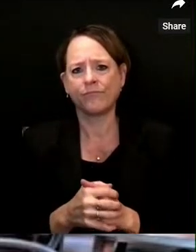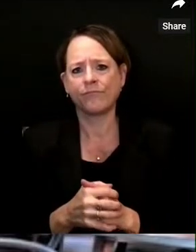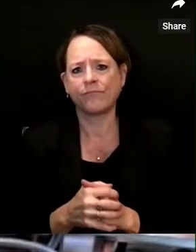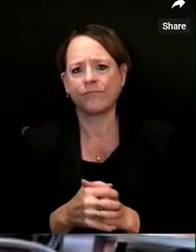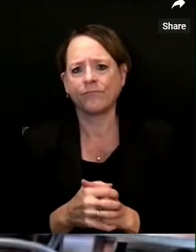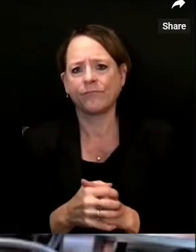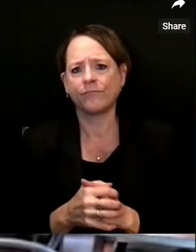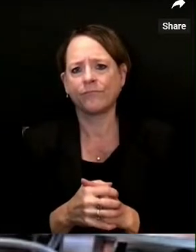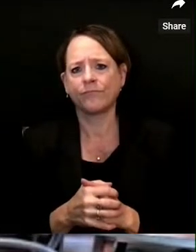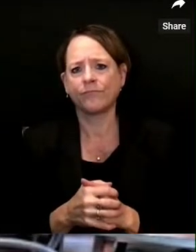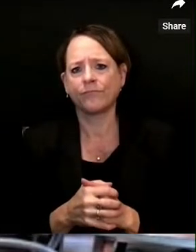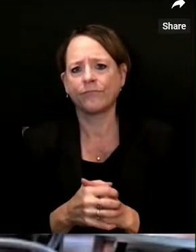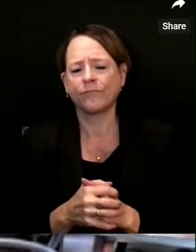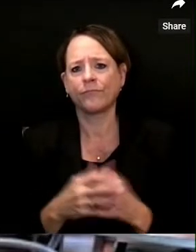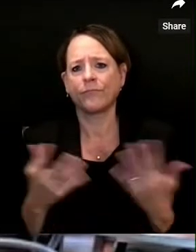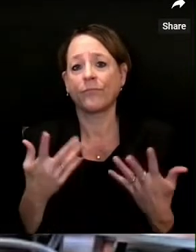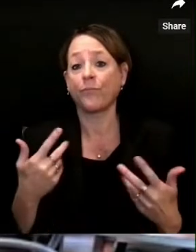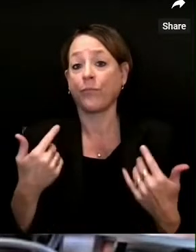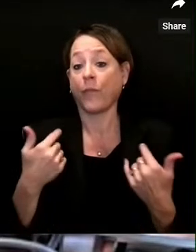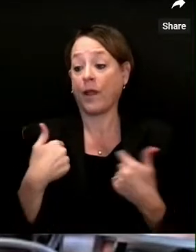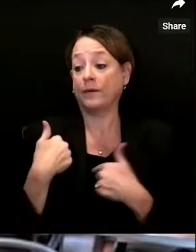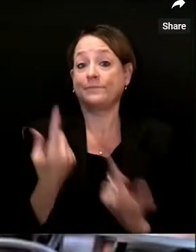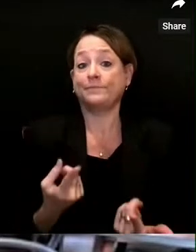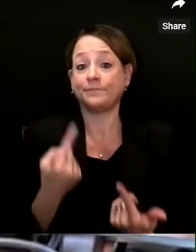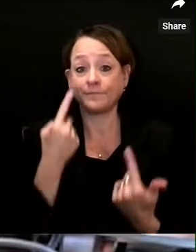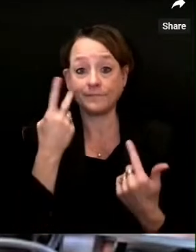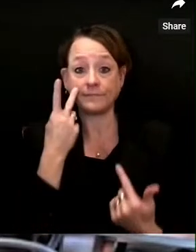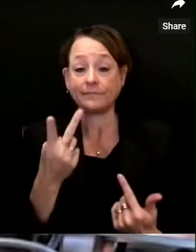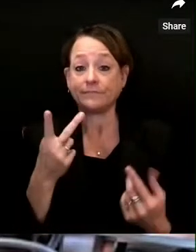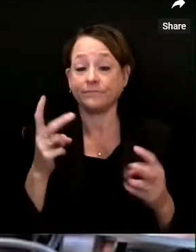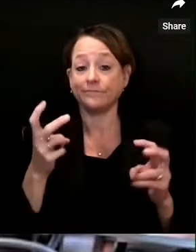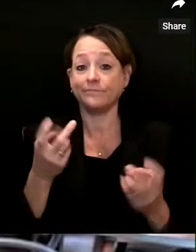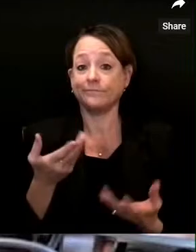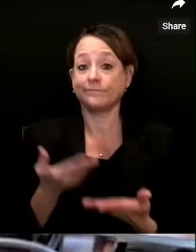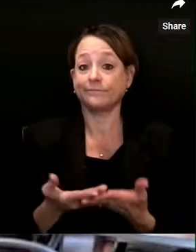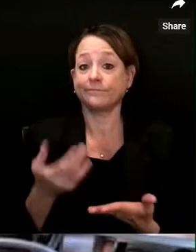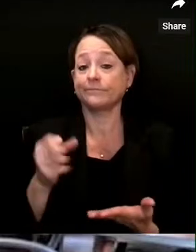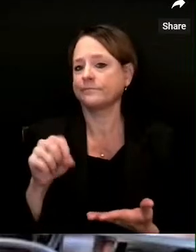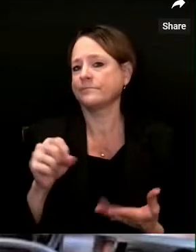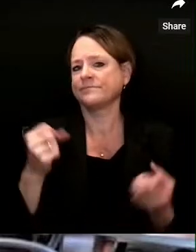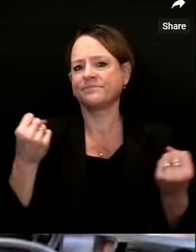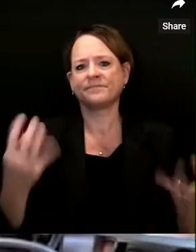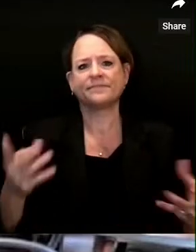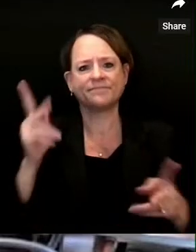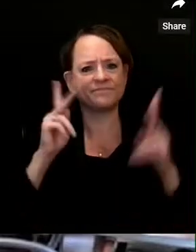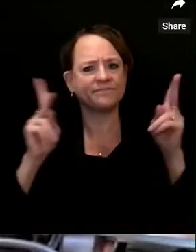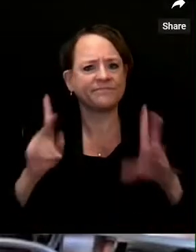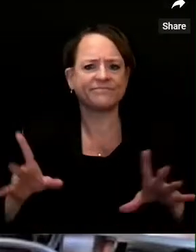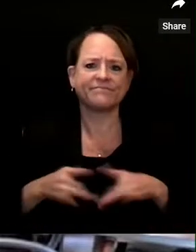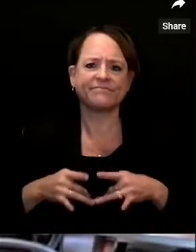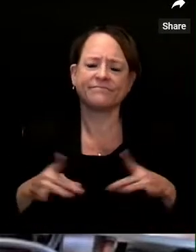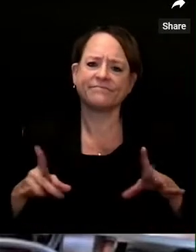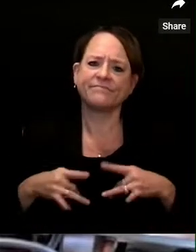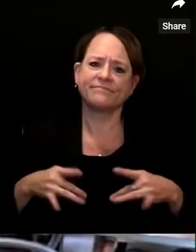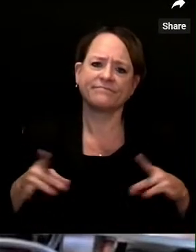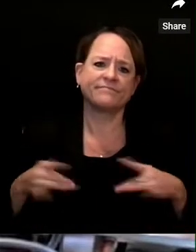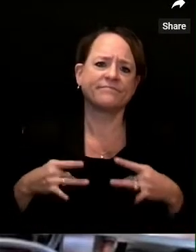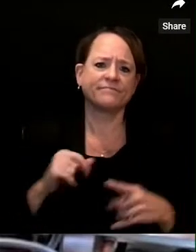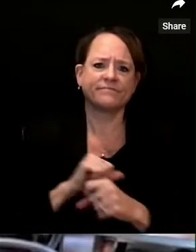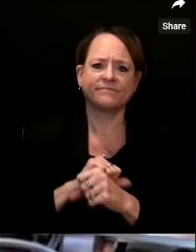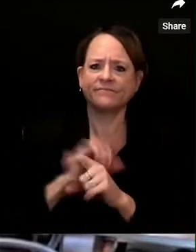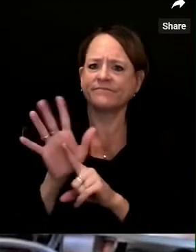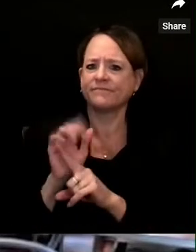still making lots of people across our state sick every day. It's still killing people across our state every day. And so we need